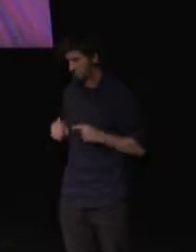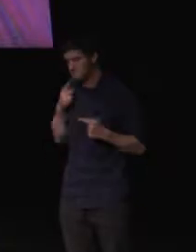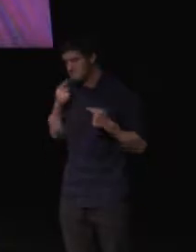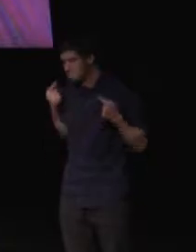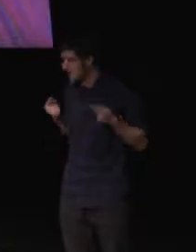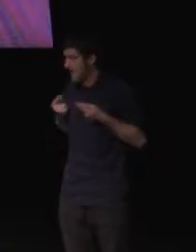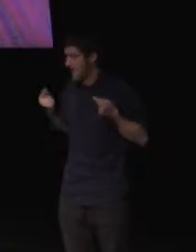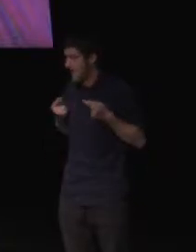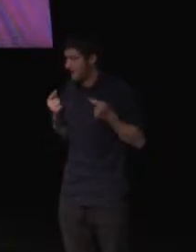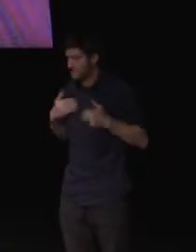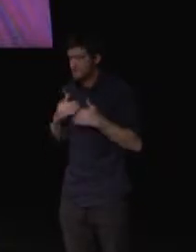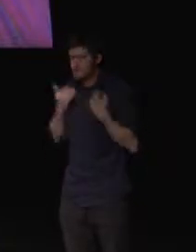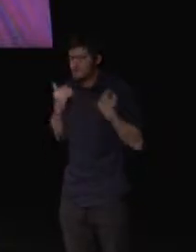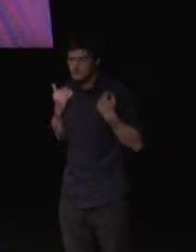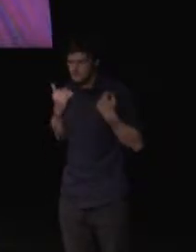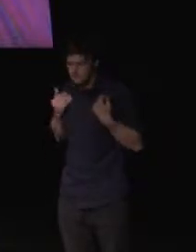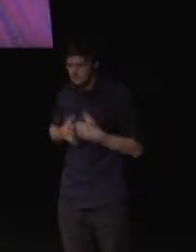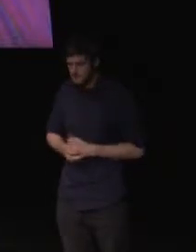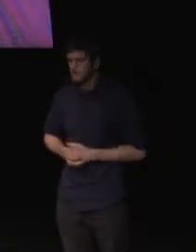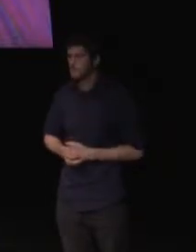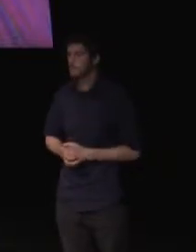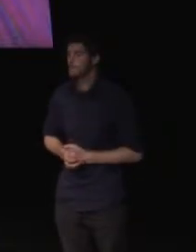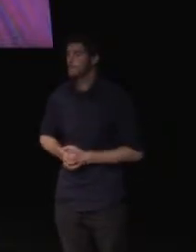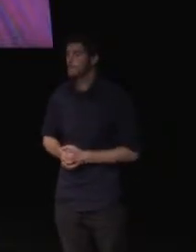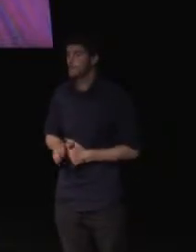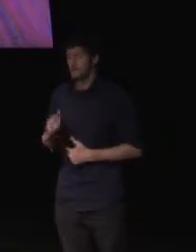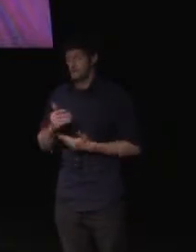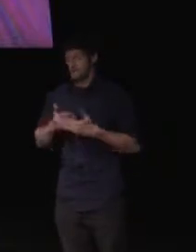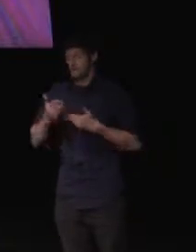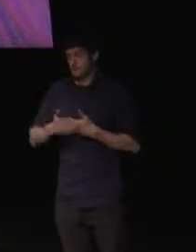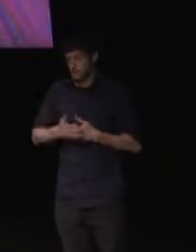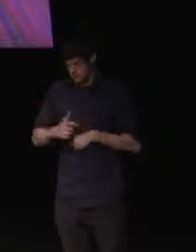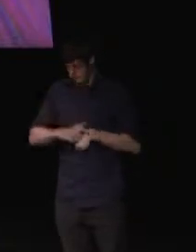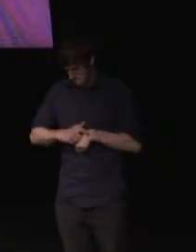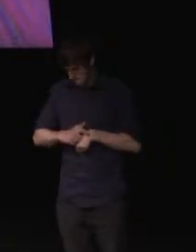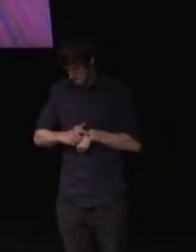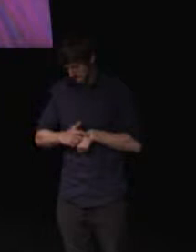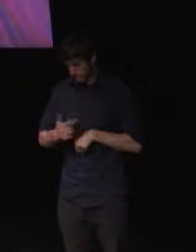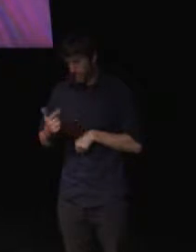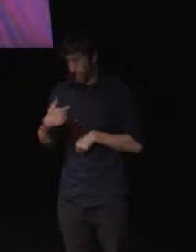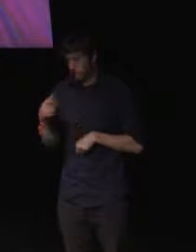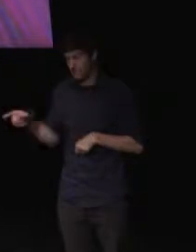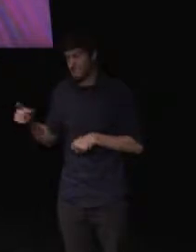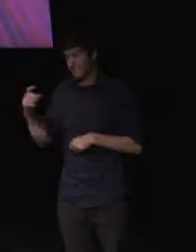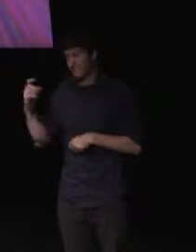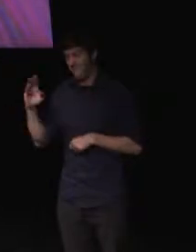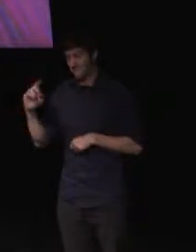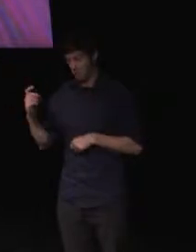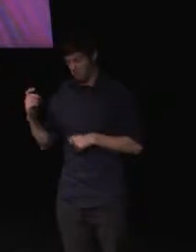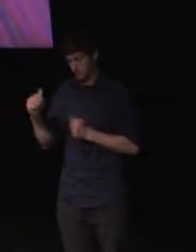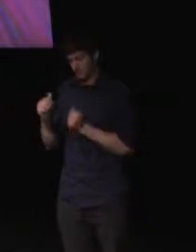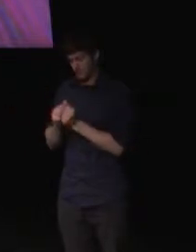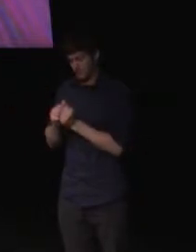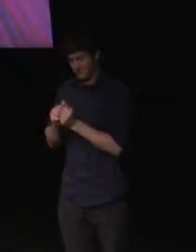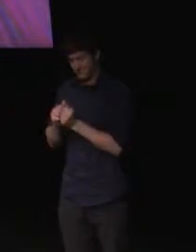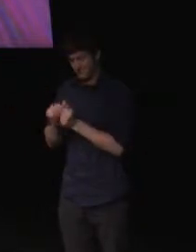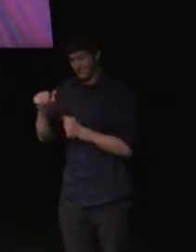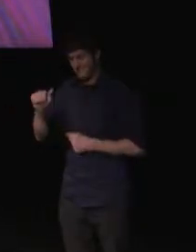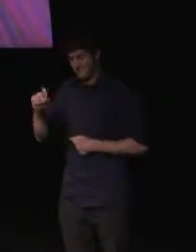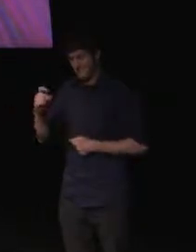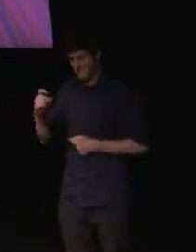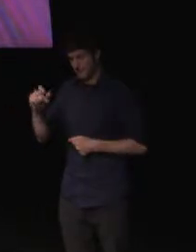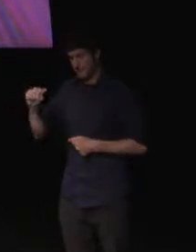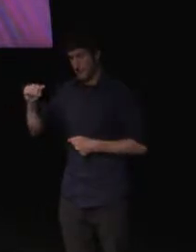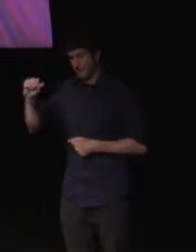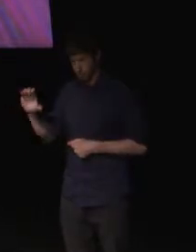I'm done with this. The next time we treated Bud, we brought out the Xbox and the Xbox adaptive controller, and obviously